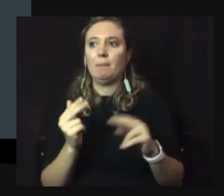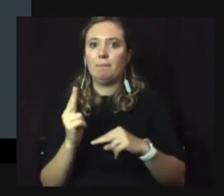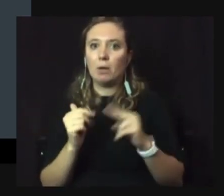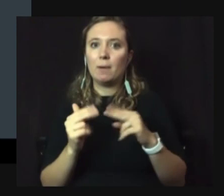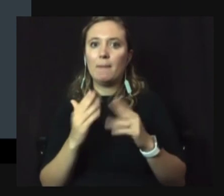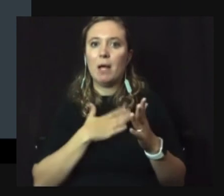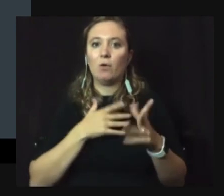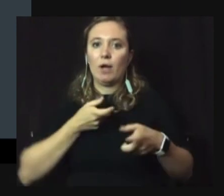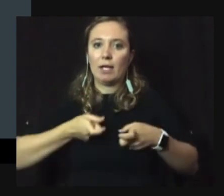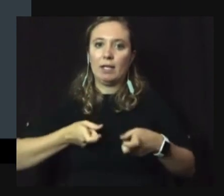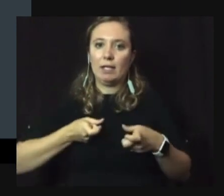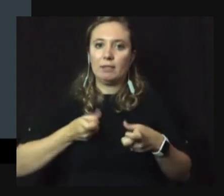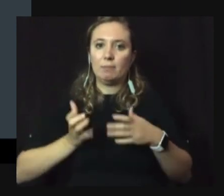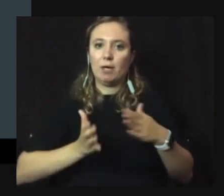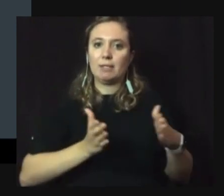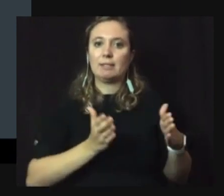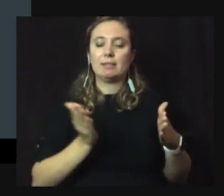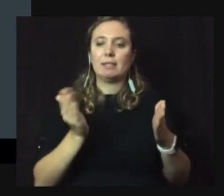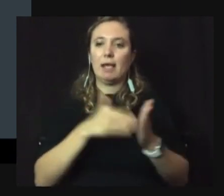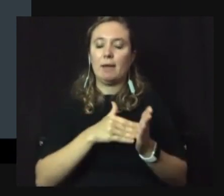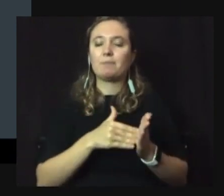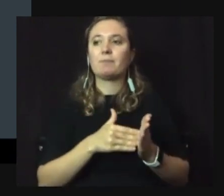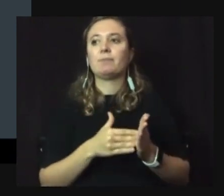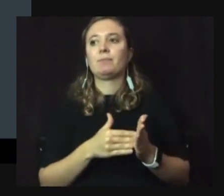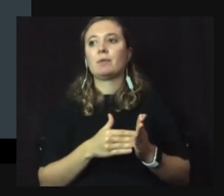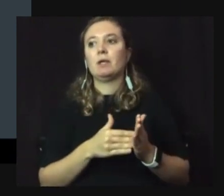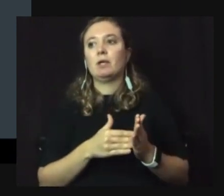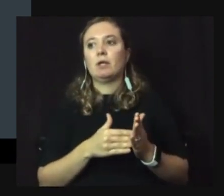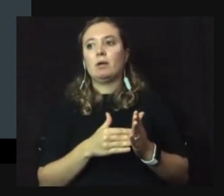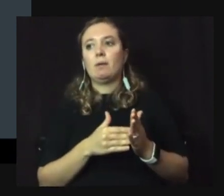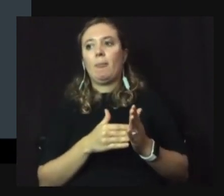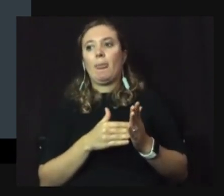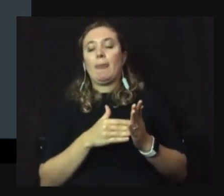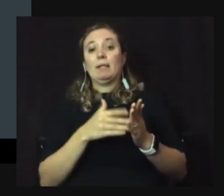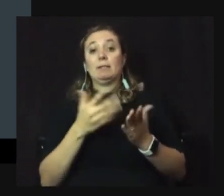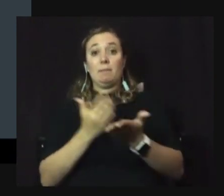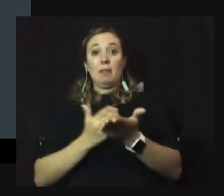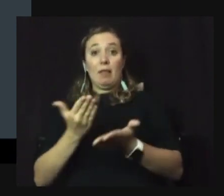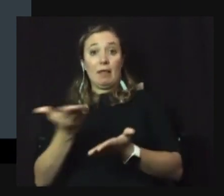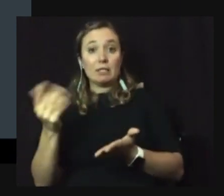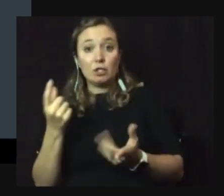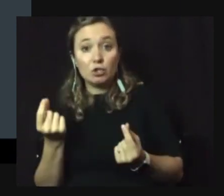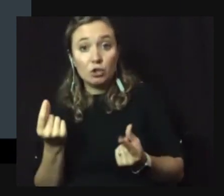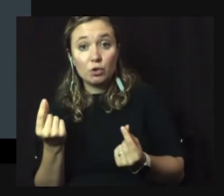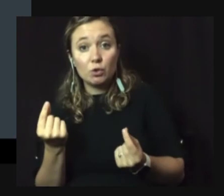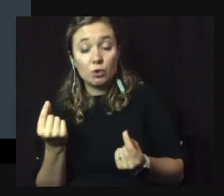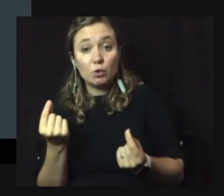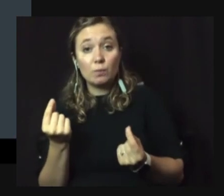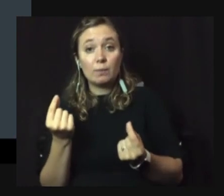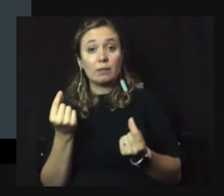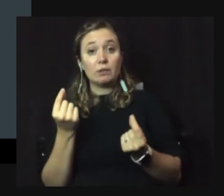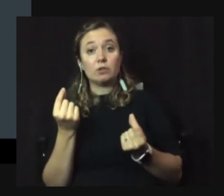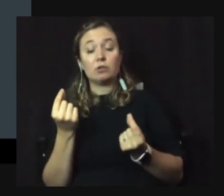all here. Some of the things that I do to create this change,